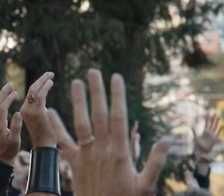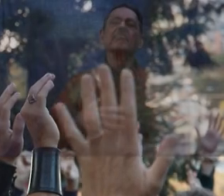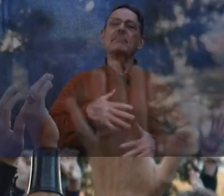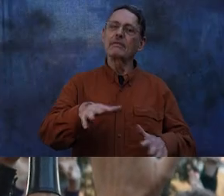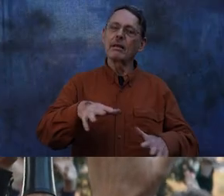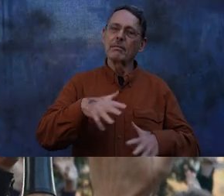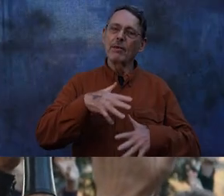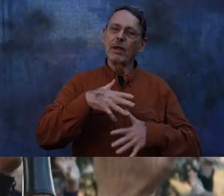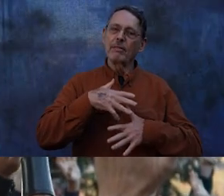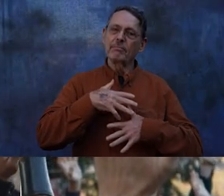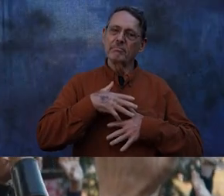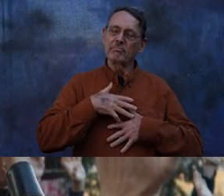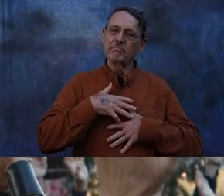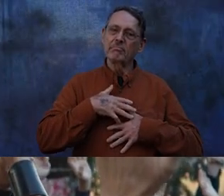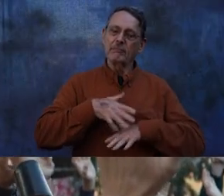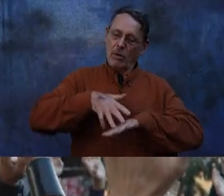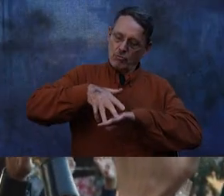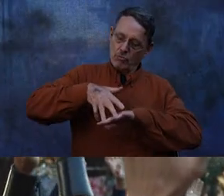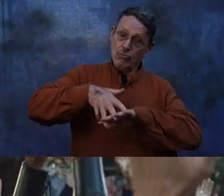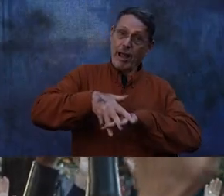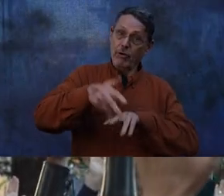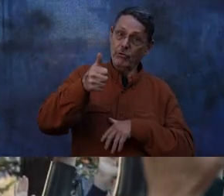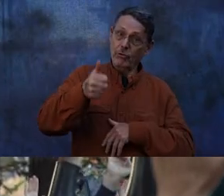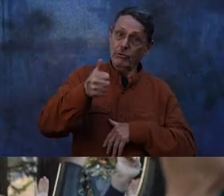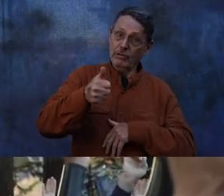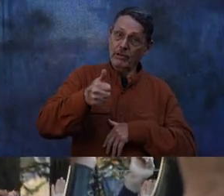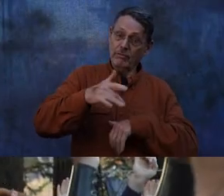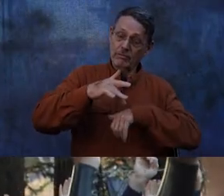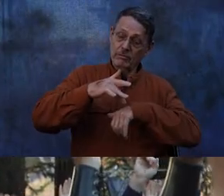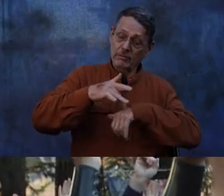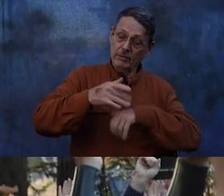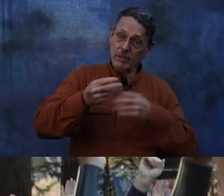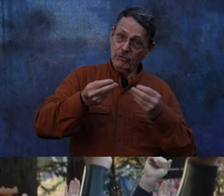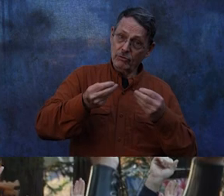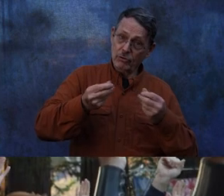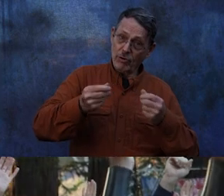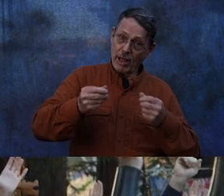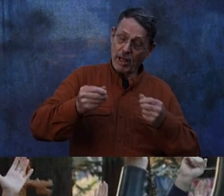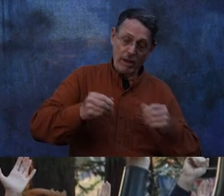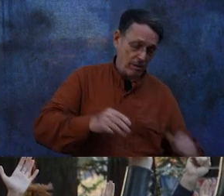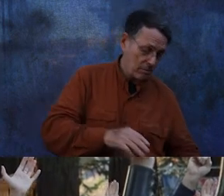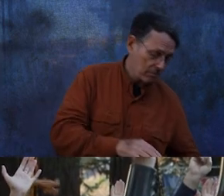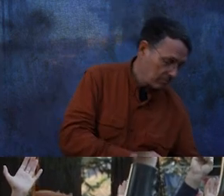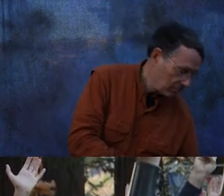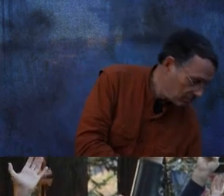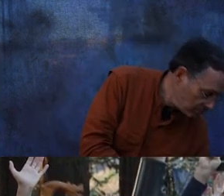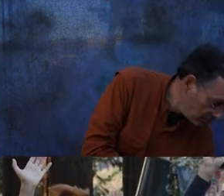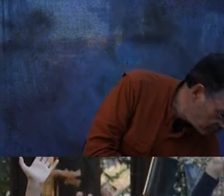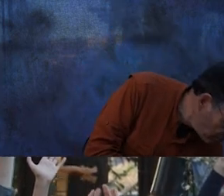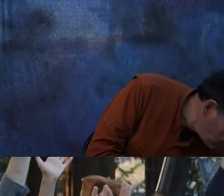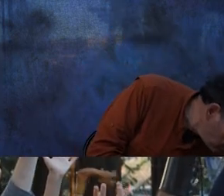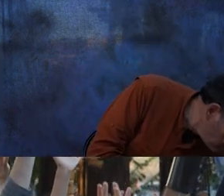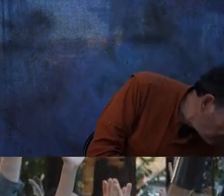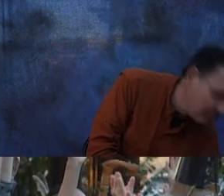take a breath and let's ground this by touching the ground. Give it to the earth and feel that energy